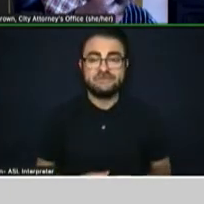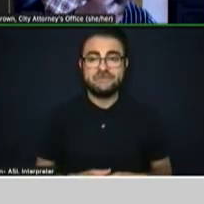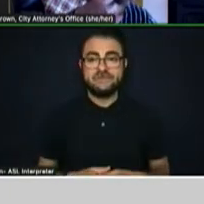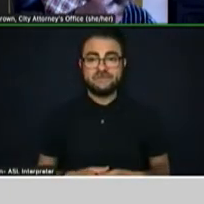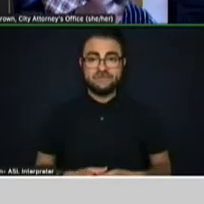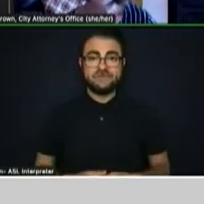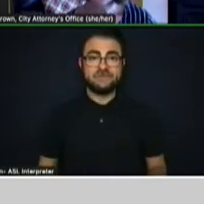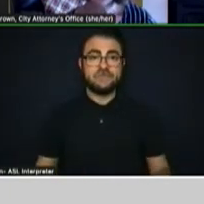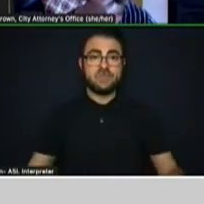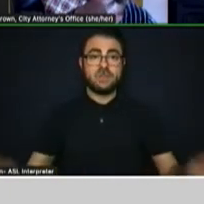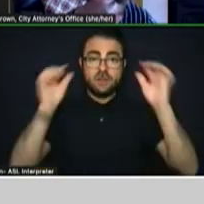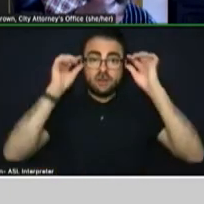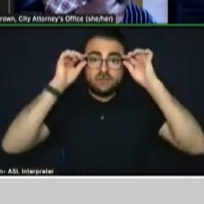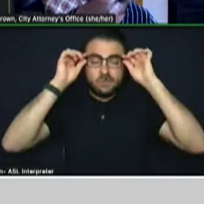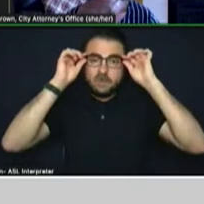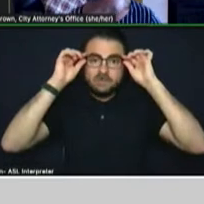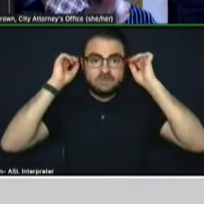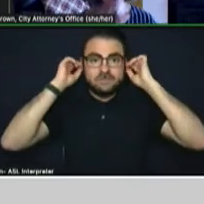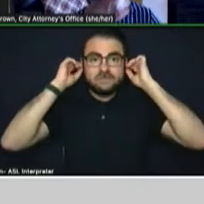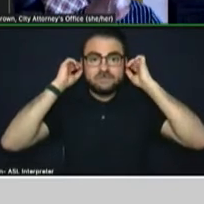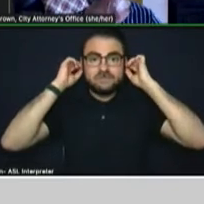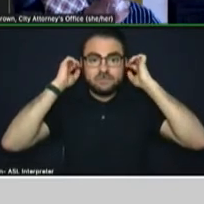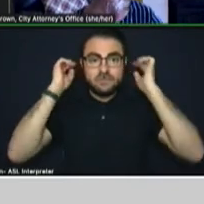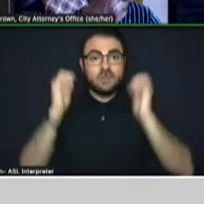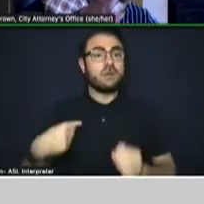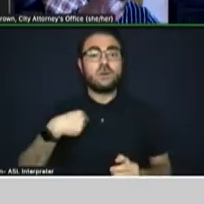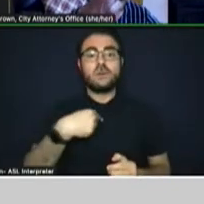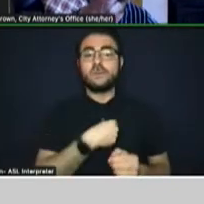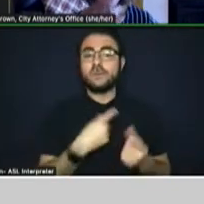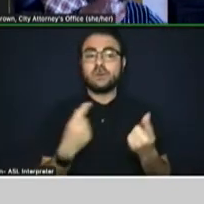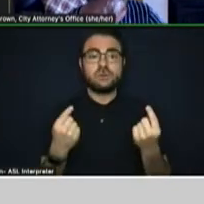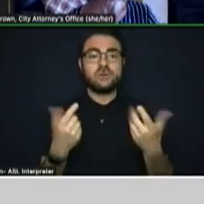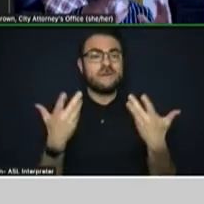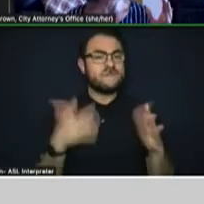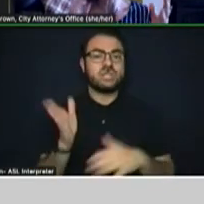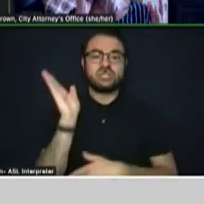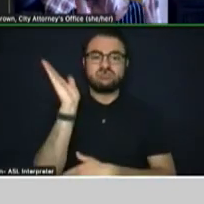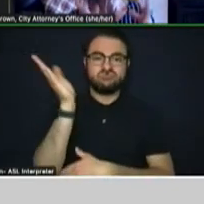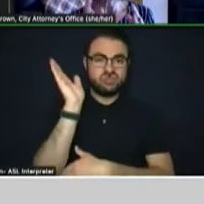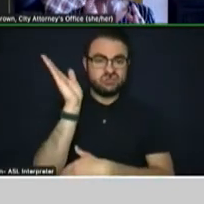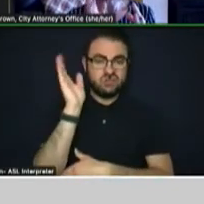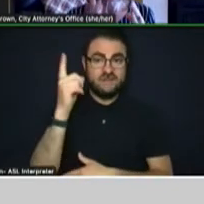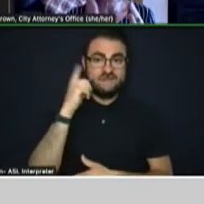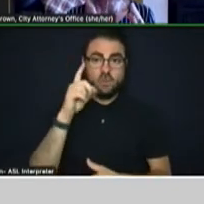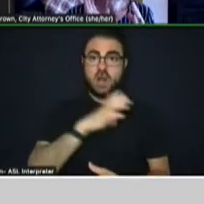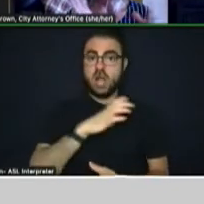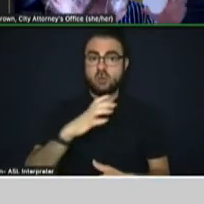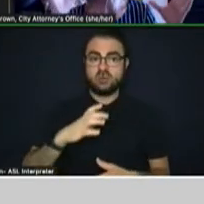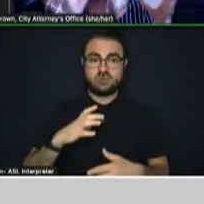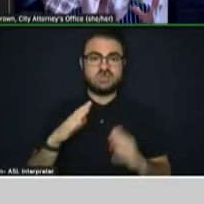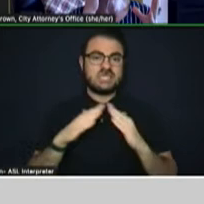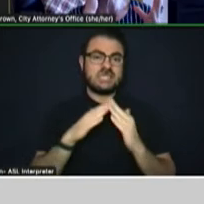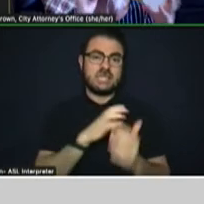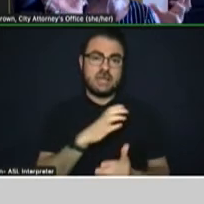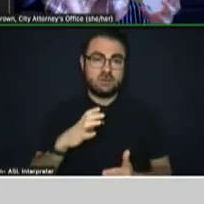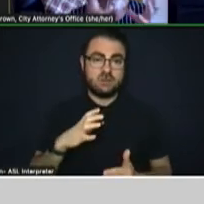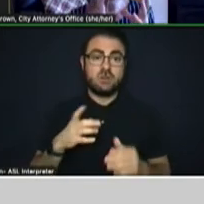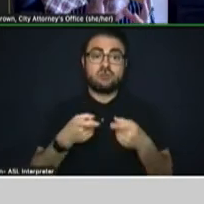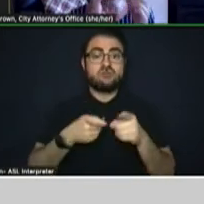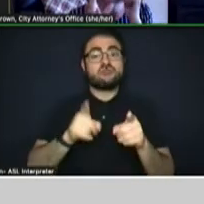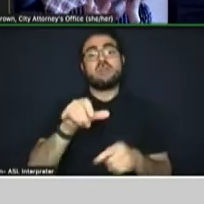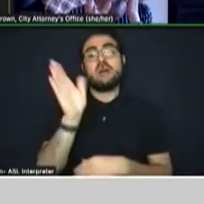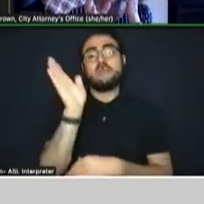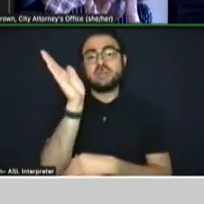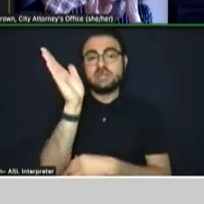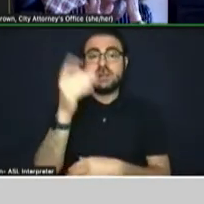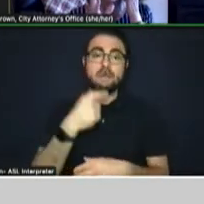what I'll do is go through, I did a presentation at Council. What I tried to do when I did that presentation was really pare